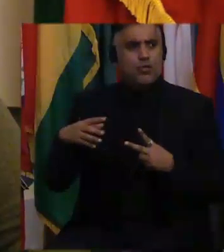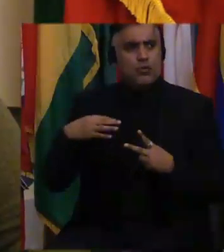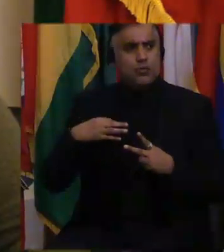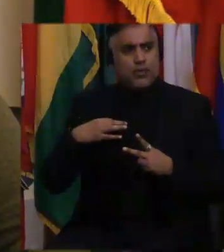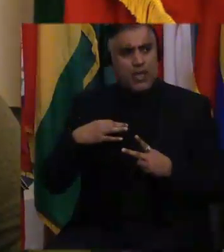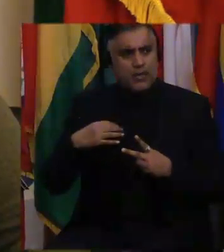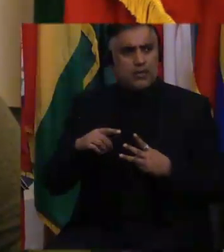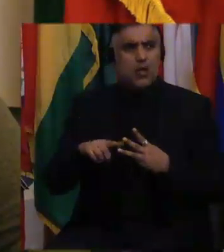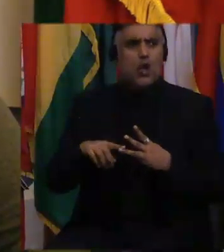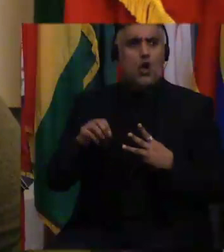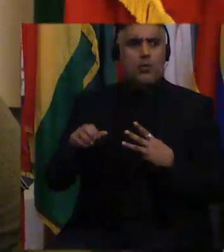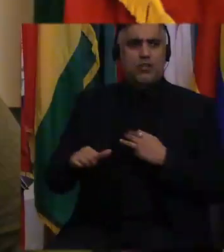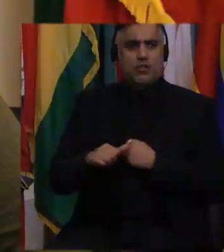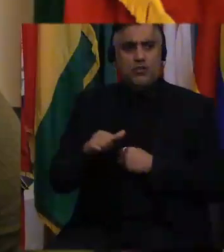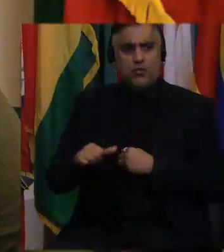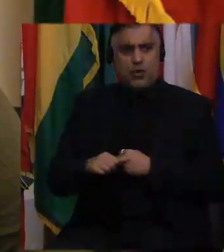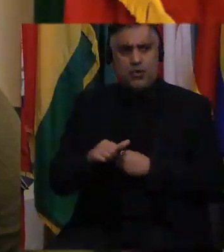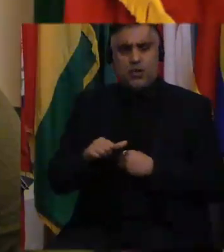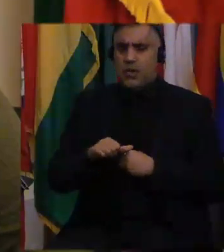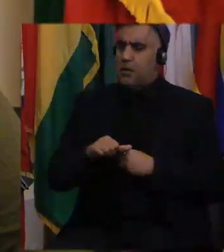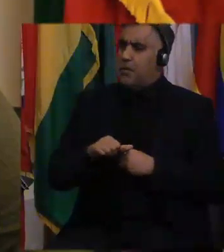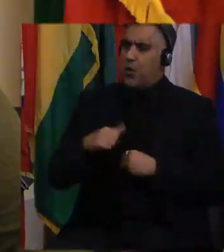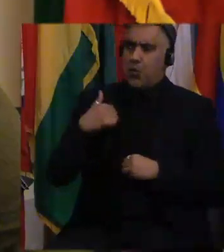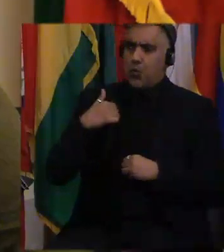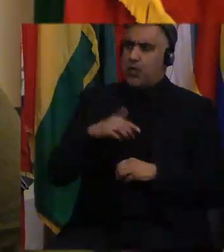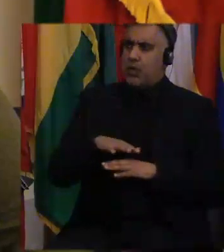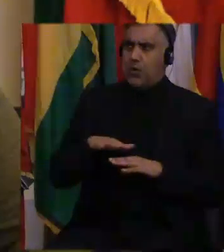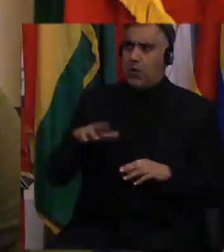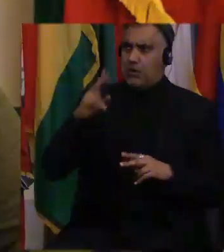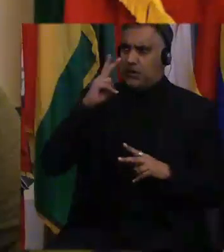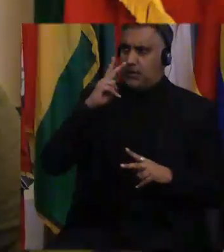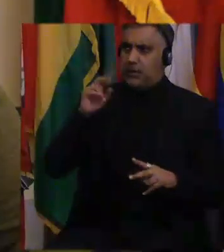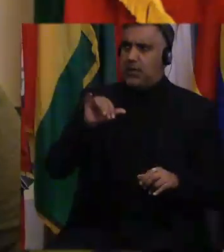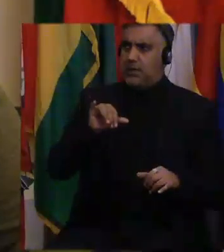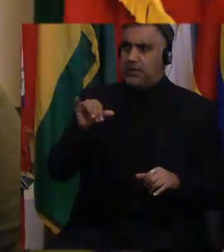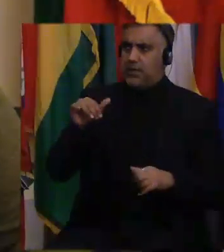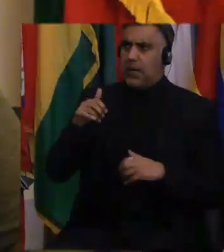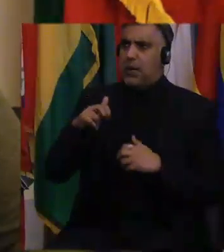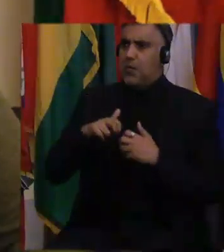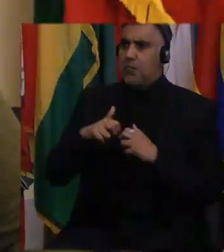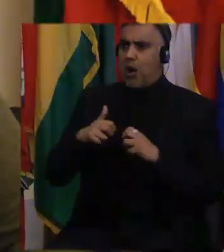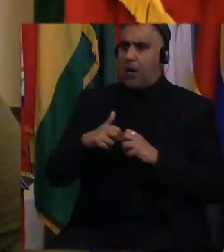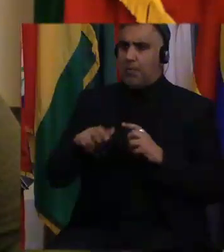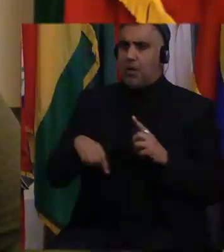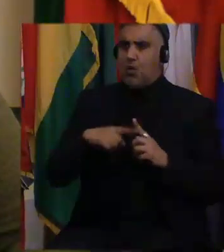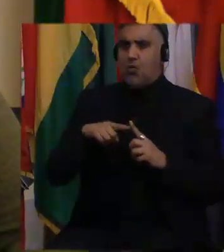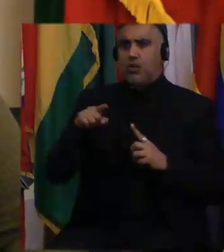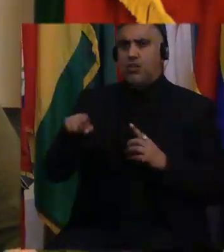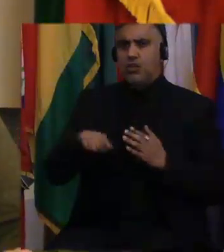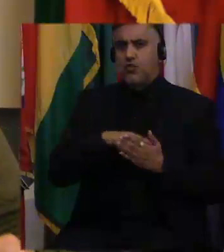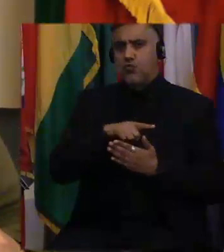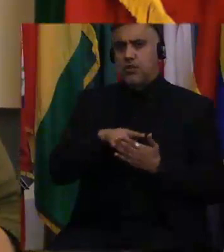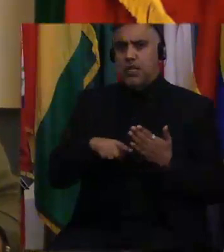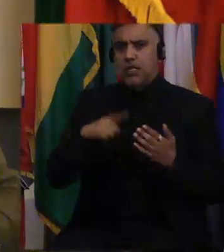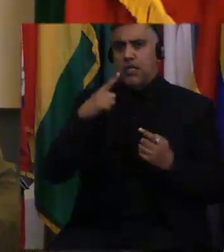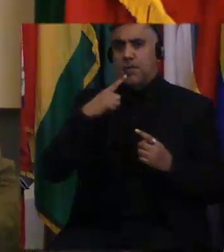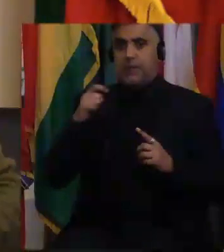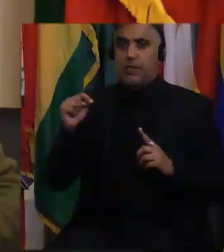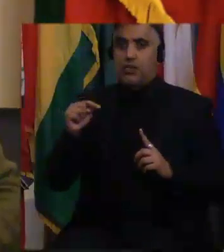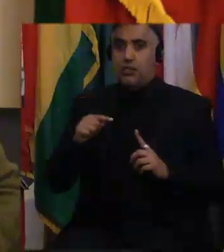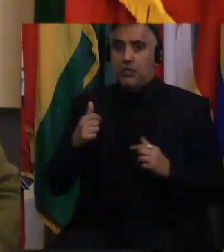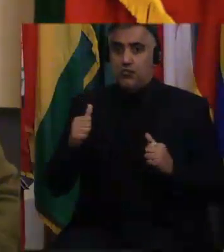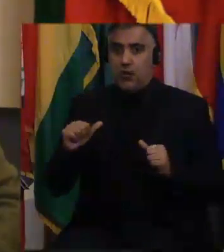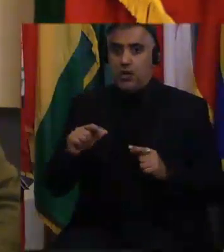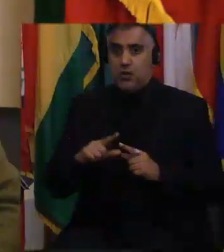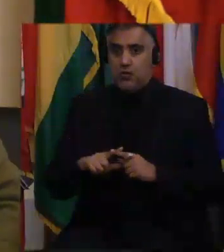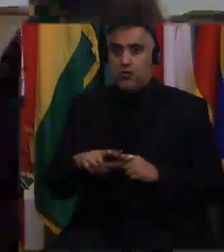tan simple como las críticas que recibe cuando desempeña funciones de carácter público. Muchas gracias. Thanks